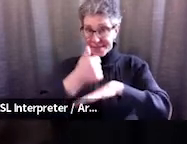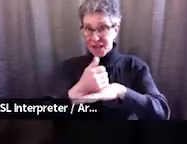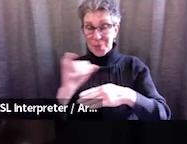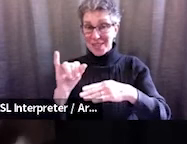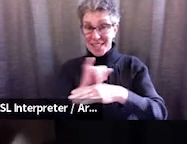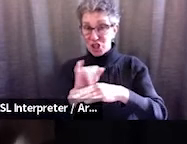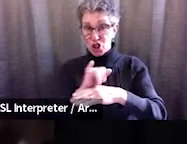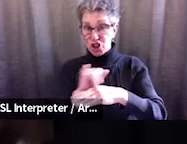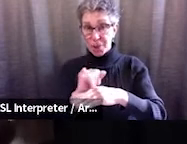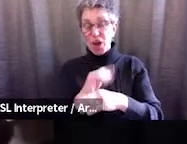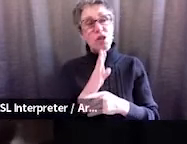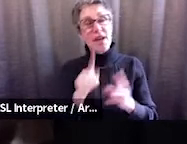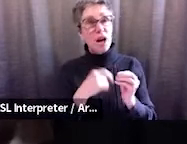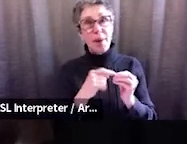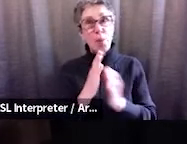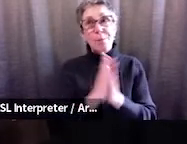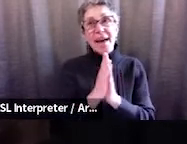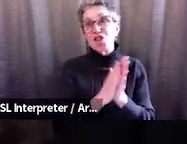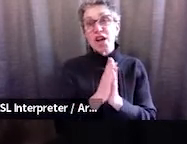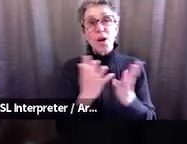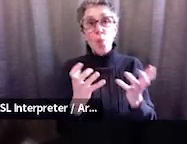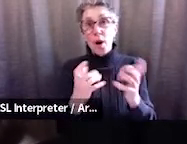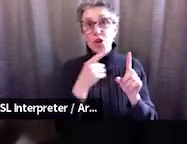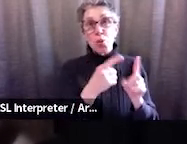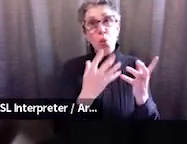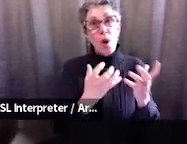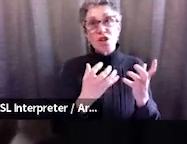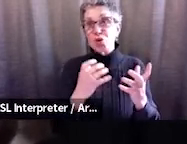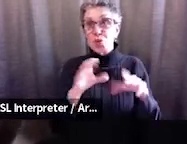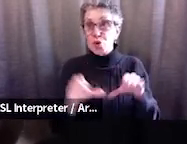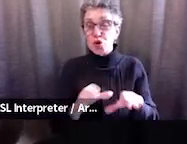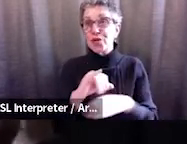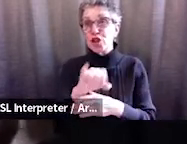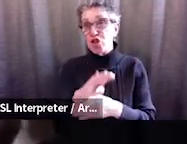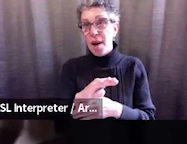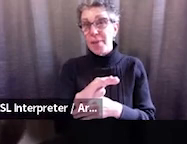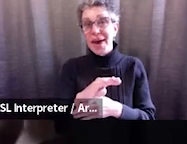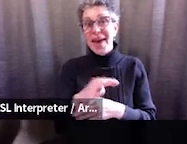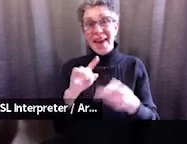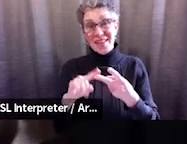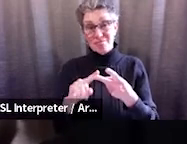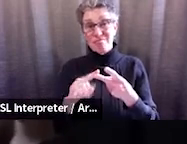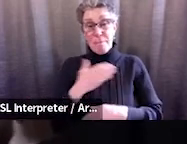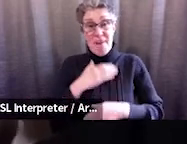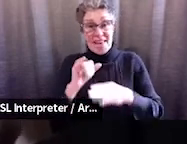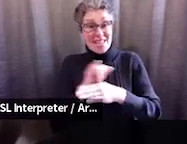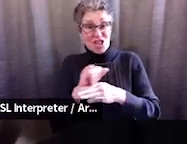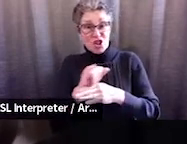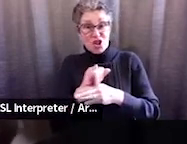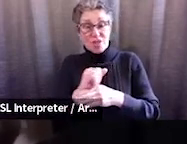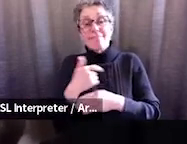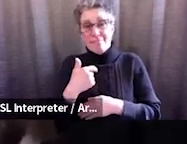about, mm-hmm. to really get you experience in that type of field that you want to go into. And mine was childhood education. So I was at an actual